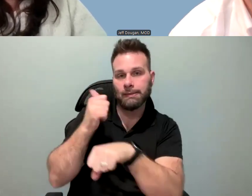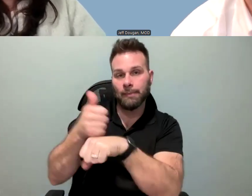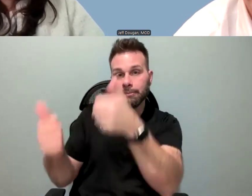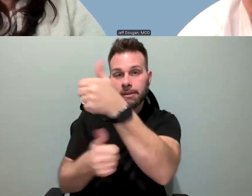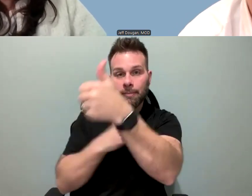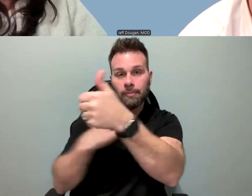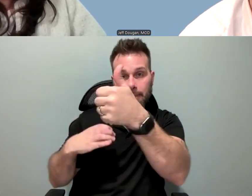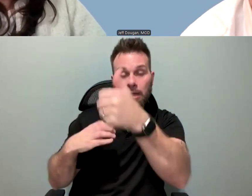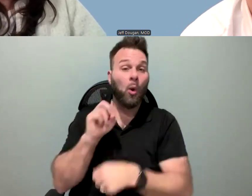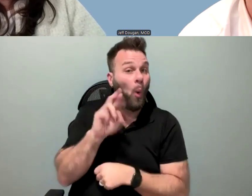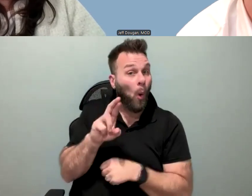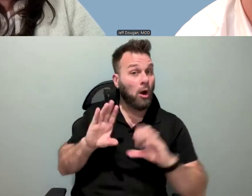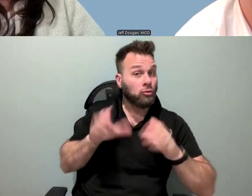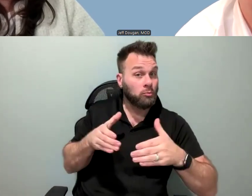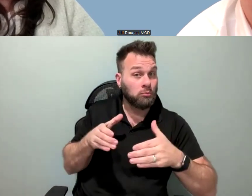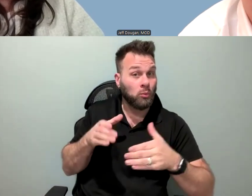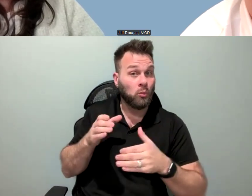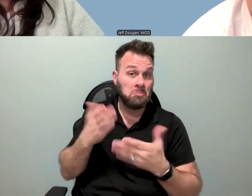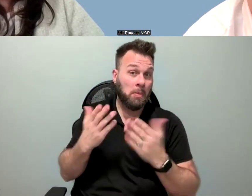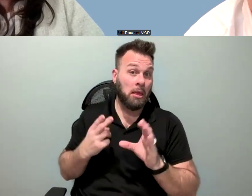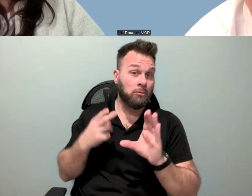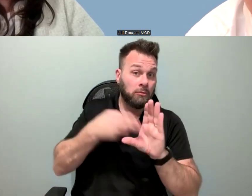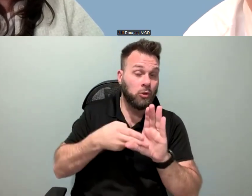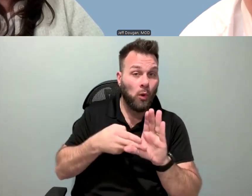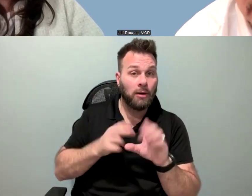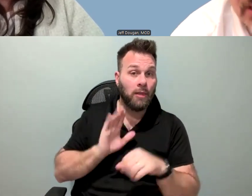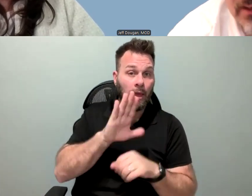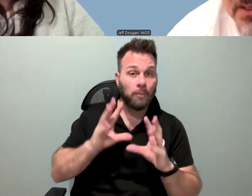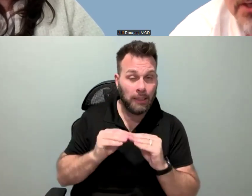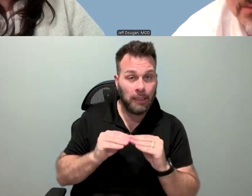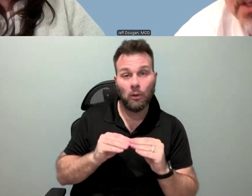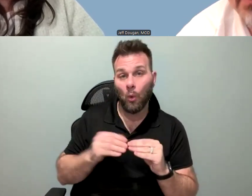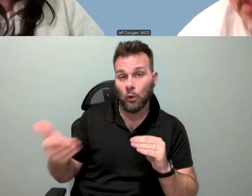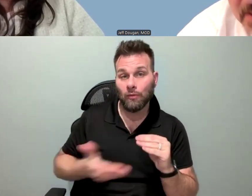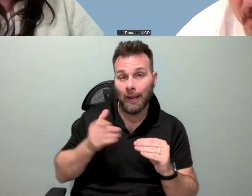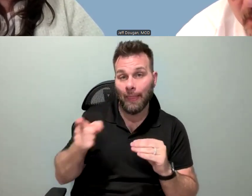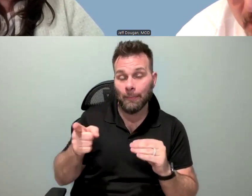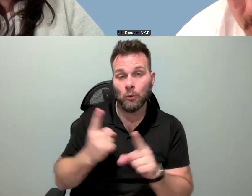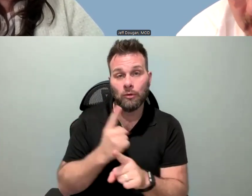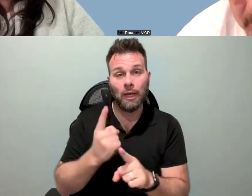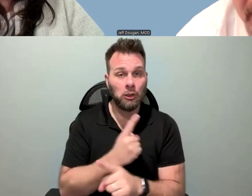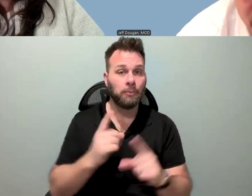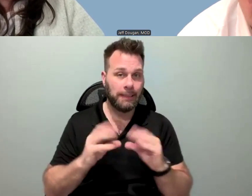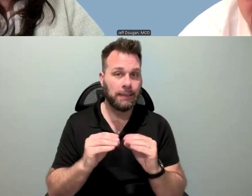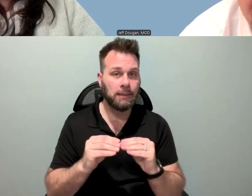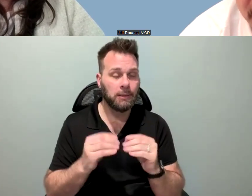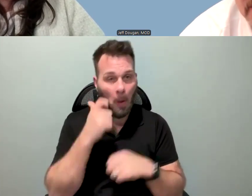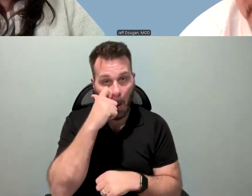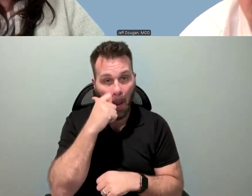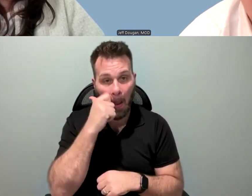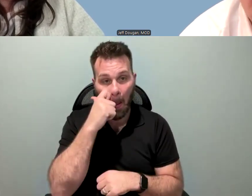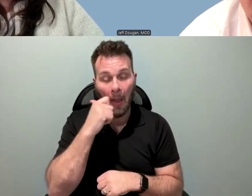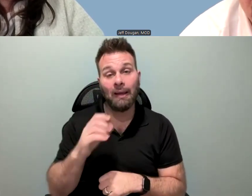group thing where they invite you to their meeting. So, or you invite them to a regularly scheduled commission meeting. So, but as Julie was saying, if